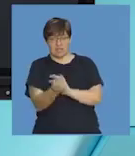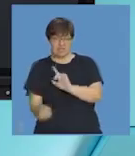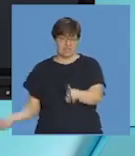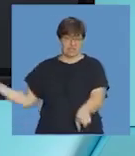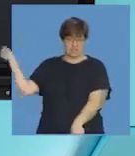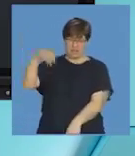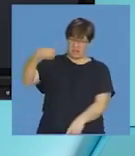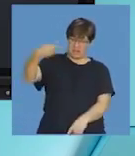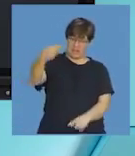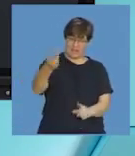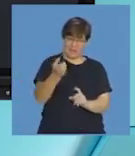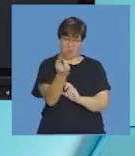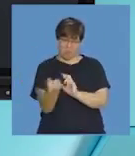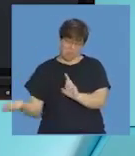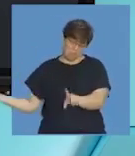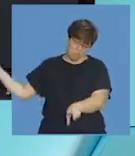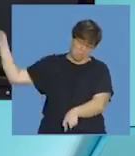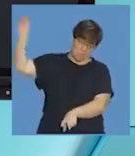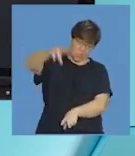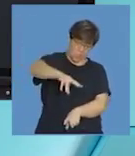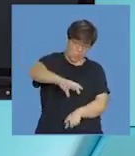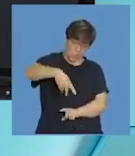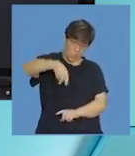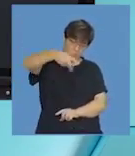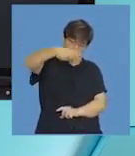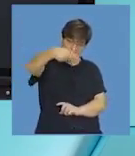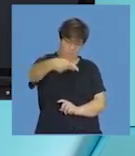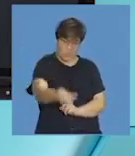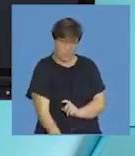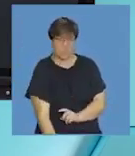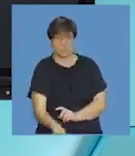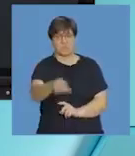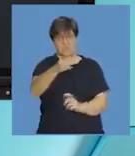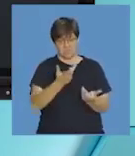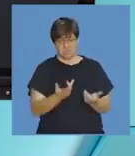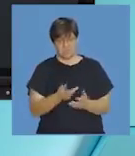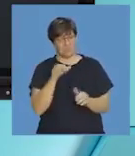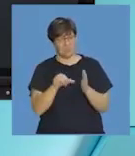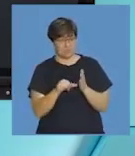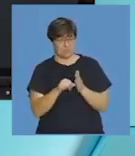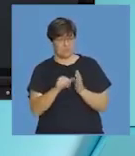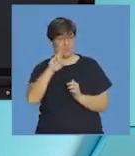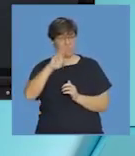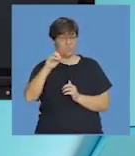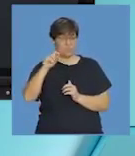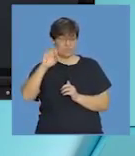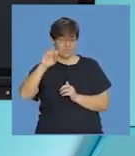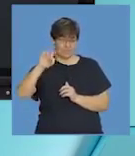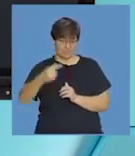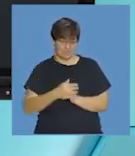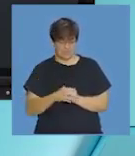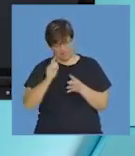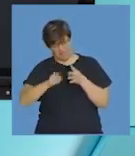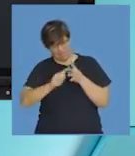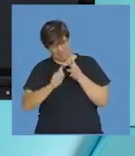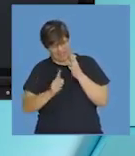bowlers, they make, with the way they bowl, they make the ball spin, which is important, so it's rotating. So we can do